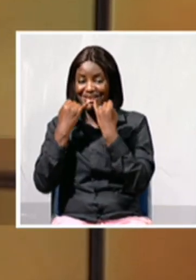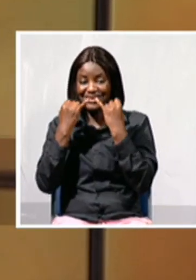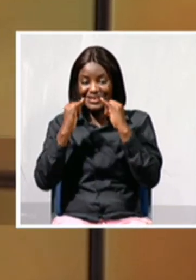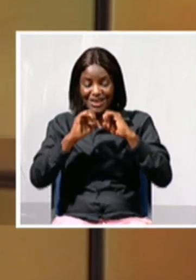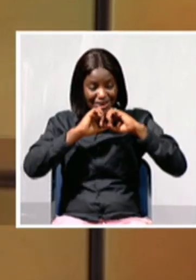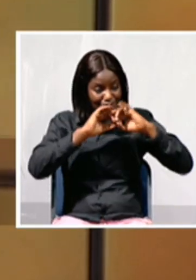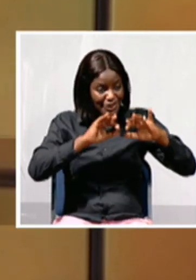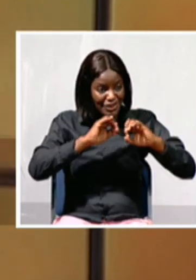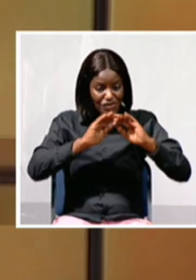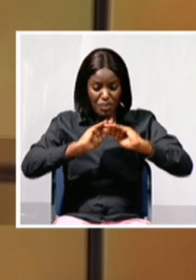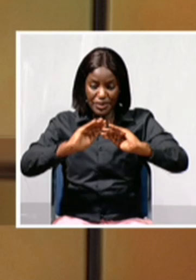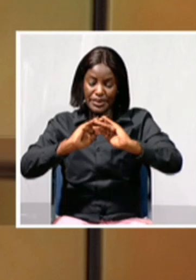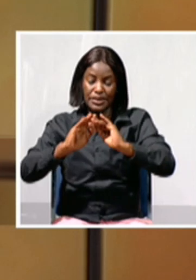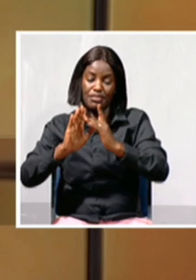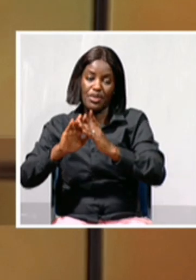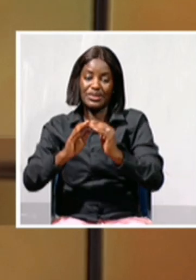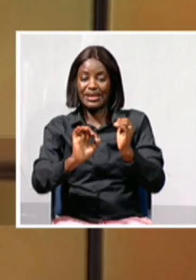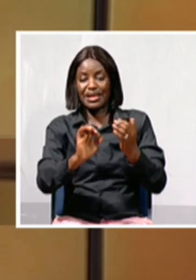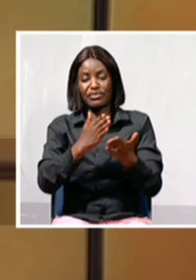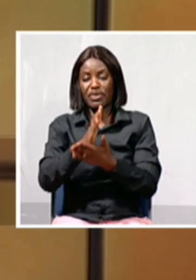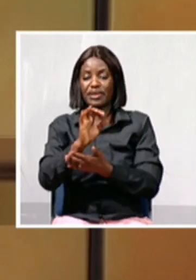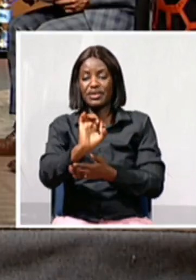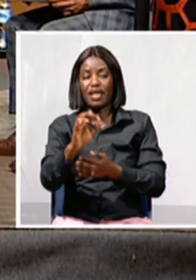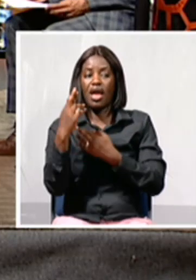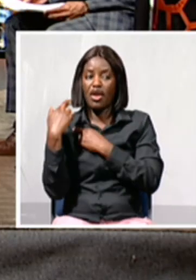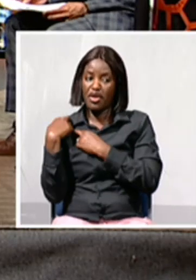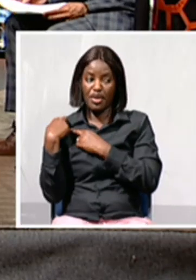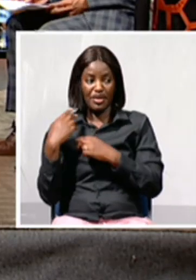reporting period. Yes. You were very vocal, it seems,